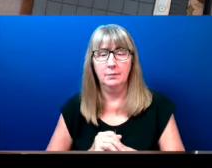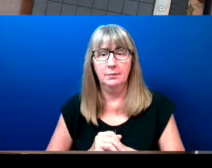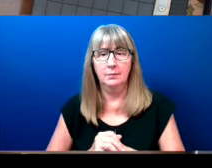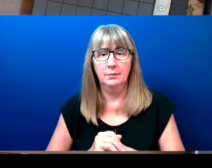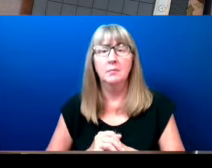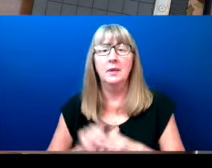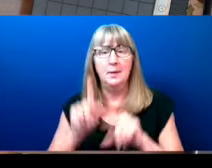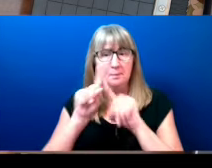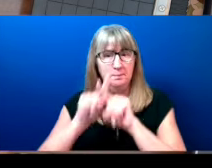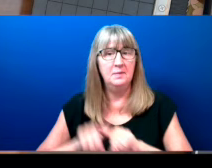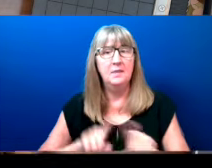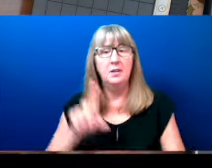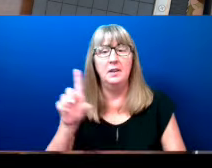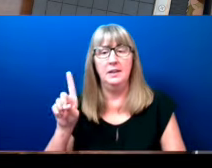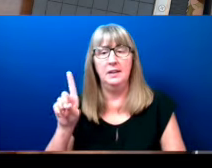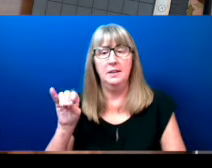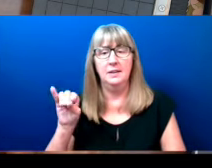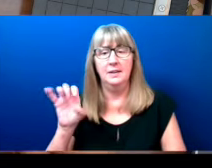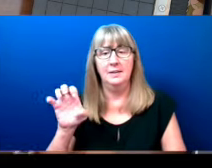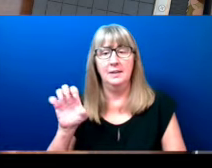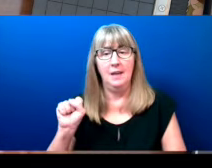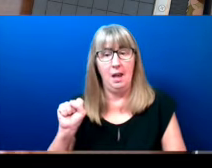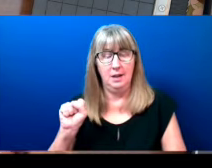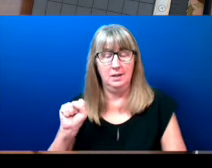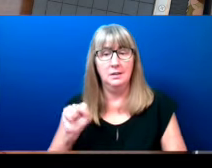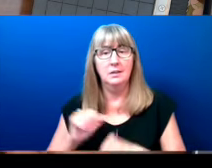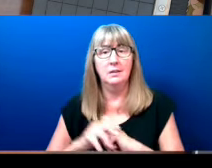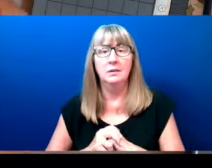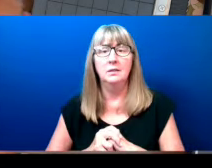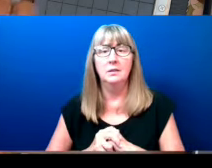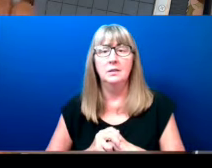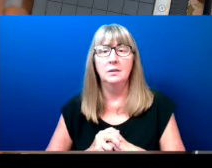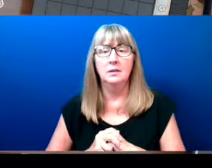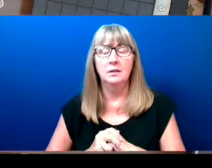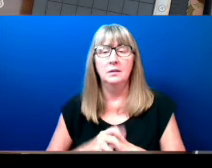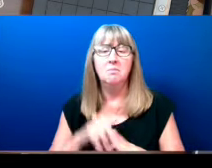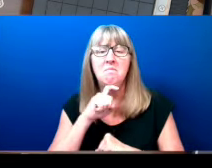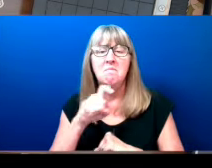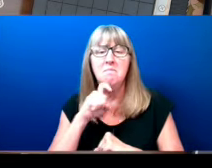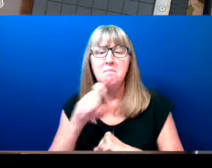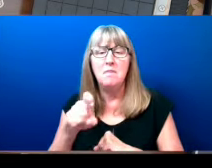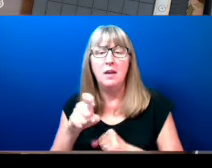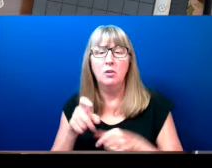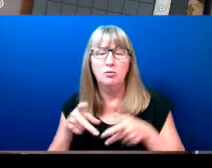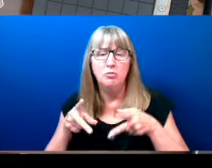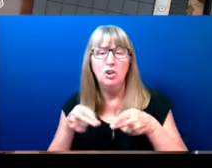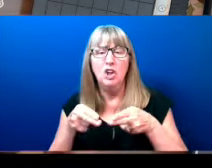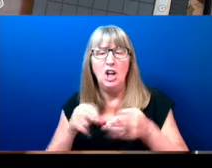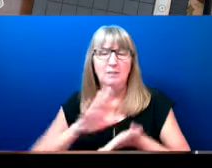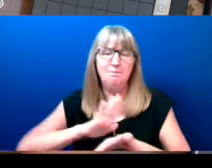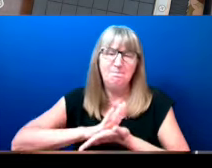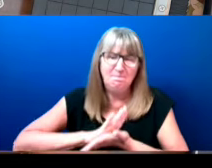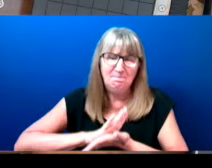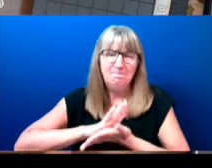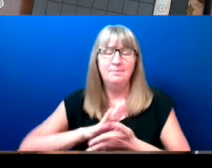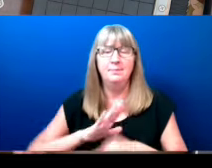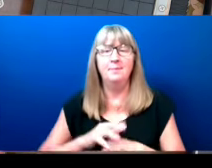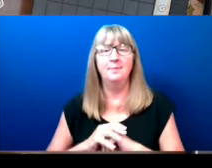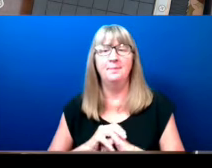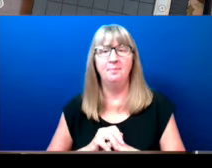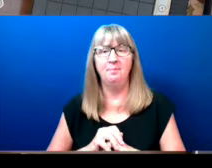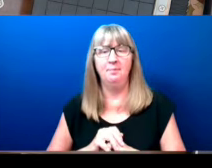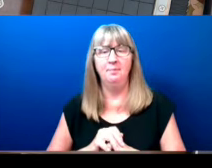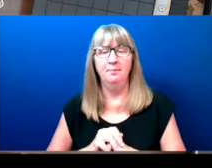let's get these dies out for you. Here are the different dies that I used in order to make